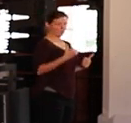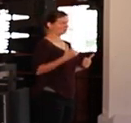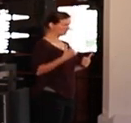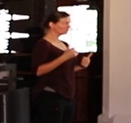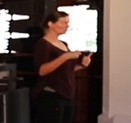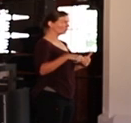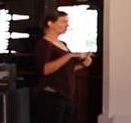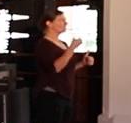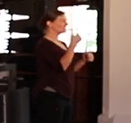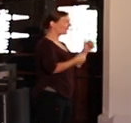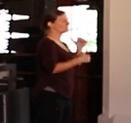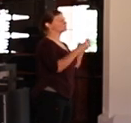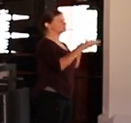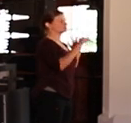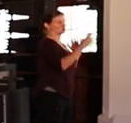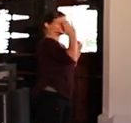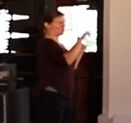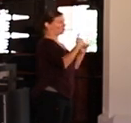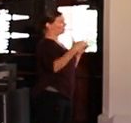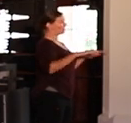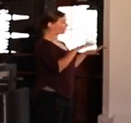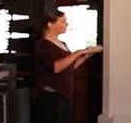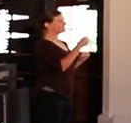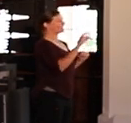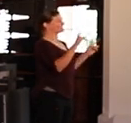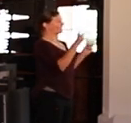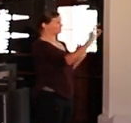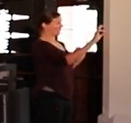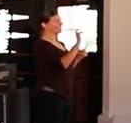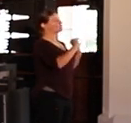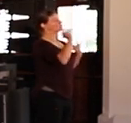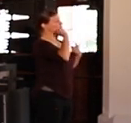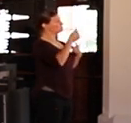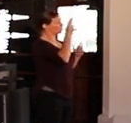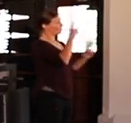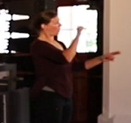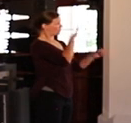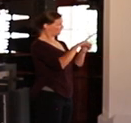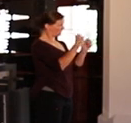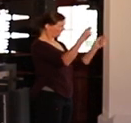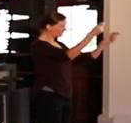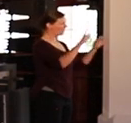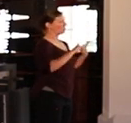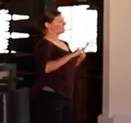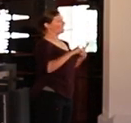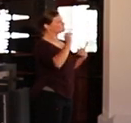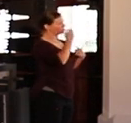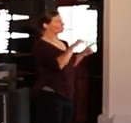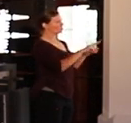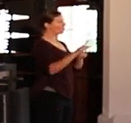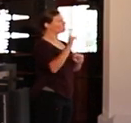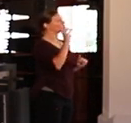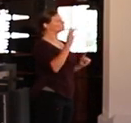every Scotty should know about conduct in Title IX. Tomorrow we will have the honor pledge ceremony, and then tomorrow we will also have a panel known